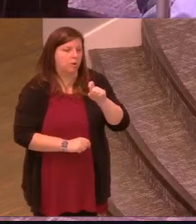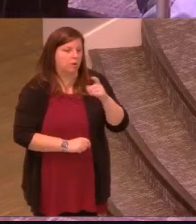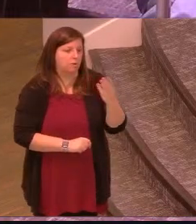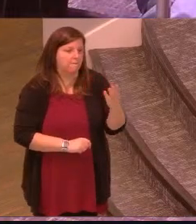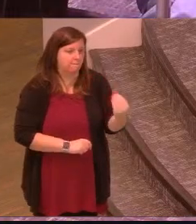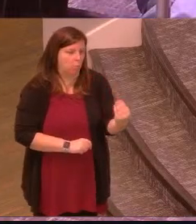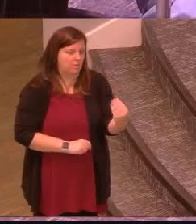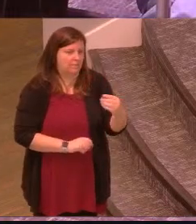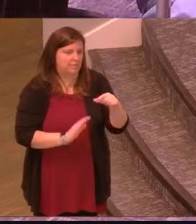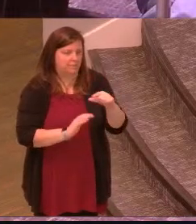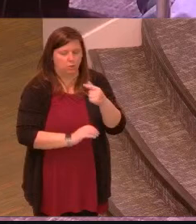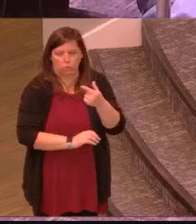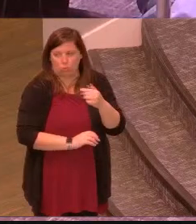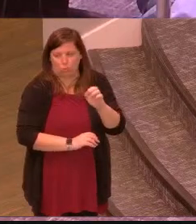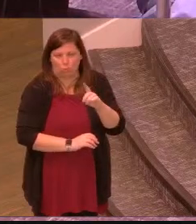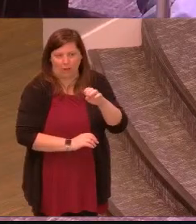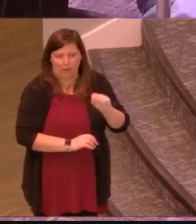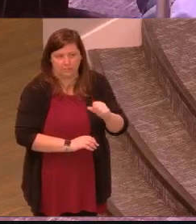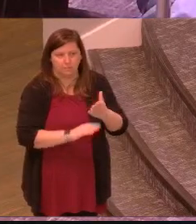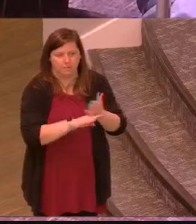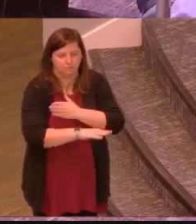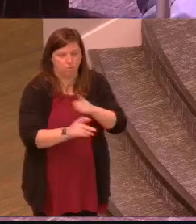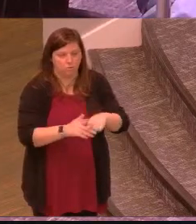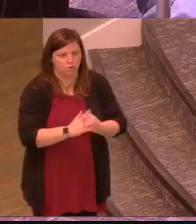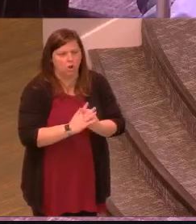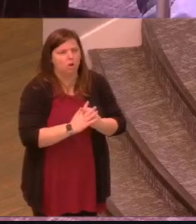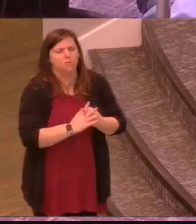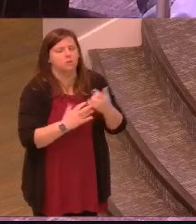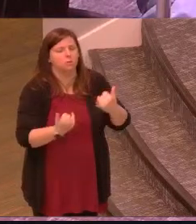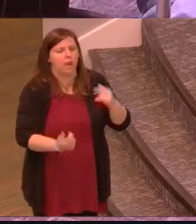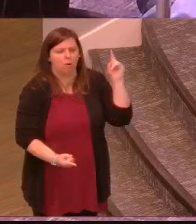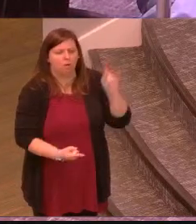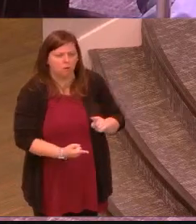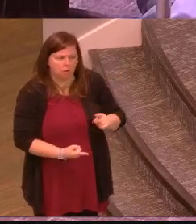73? 33. Oh, thank you.